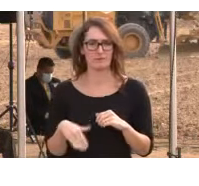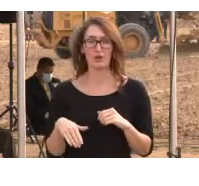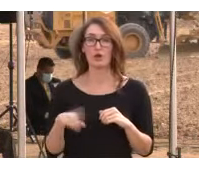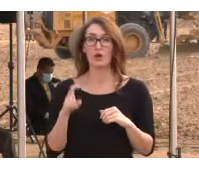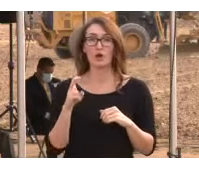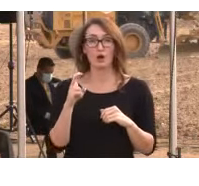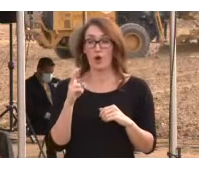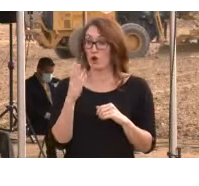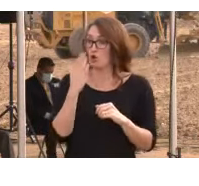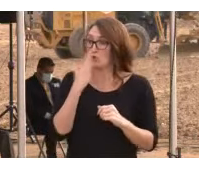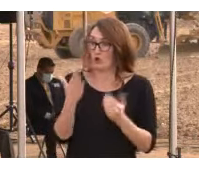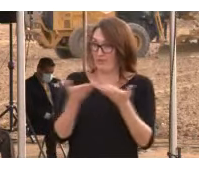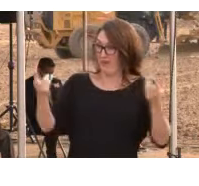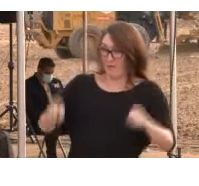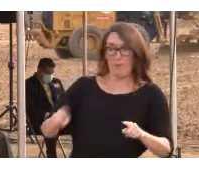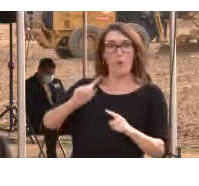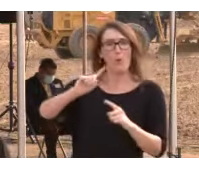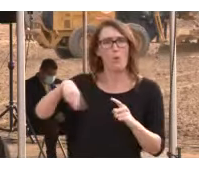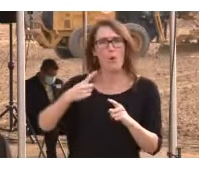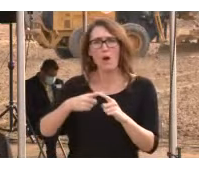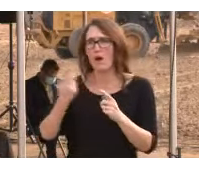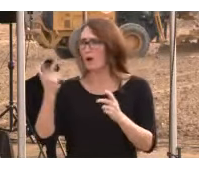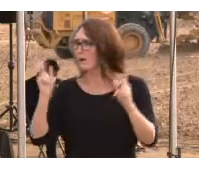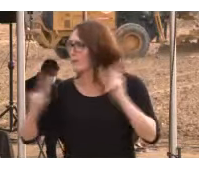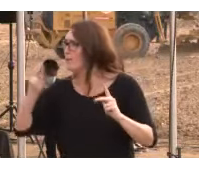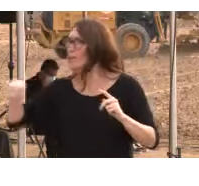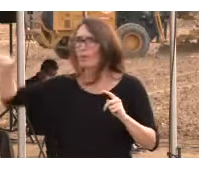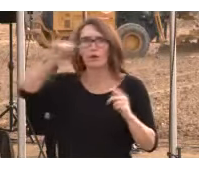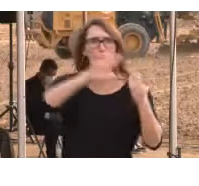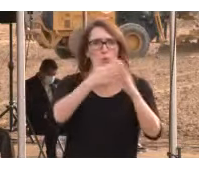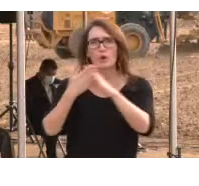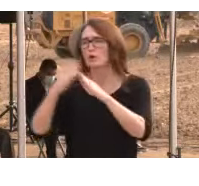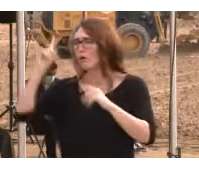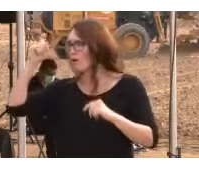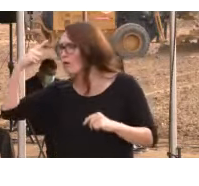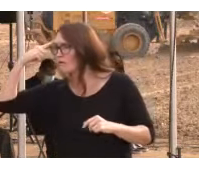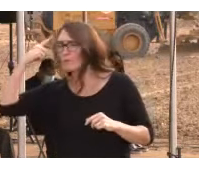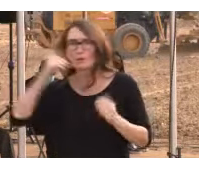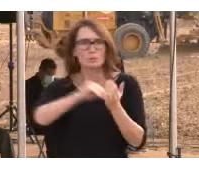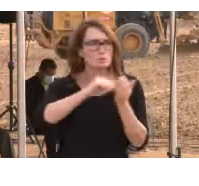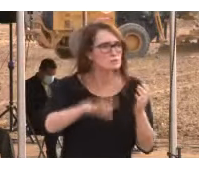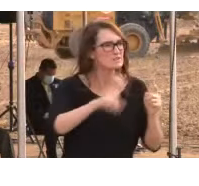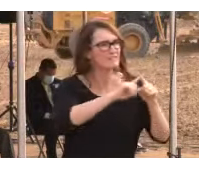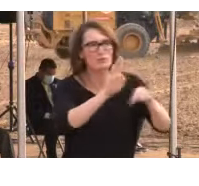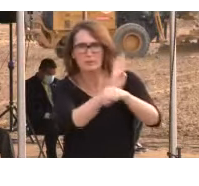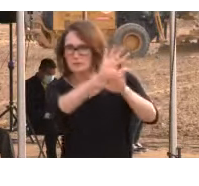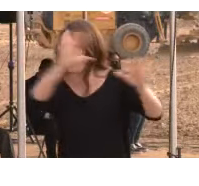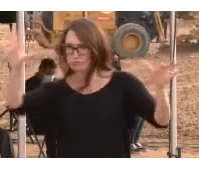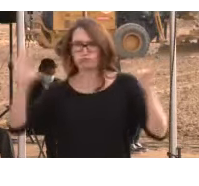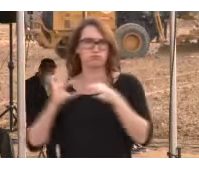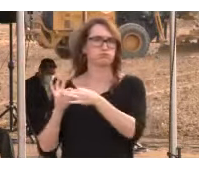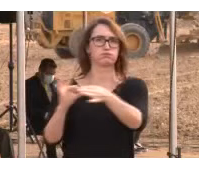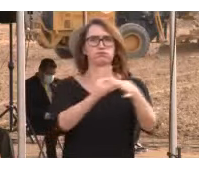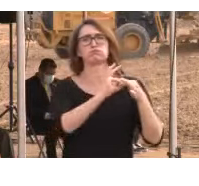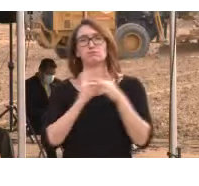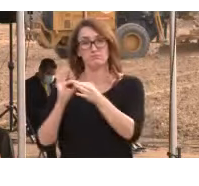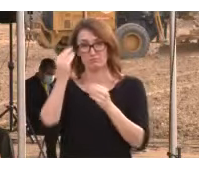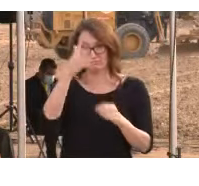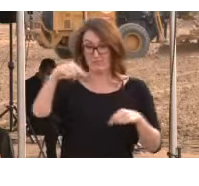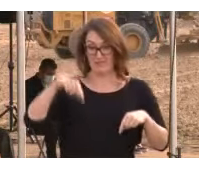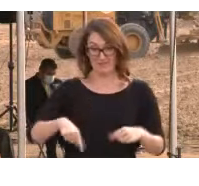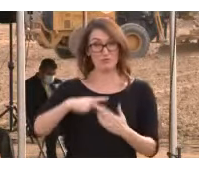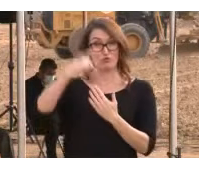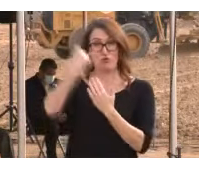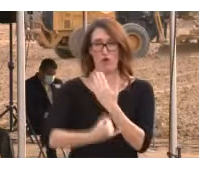good occurs when communities and public institutions and government and the students work together. In fact, this project is a